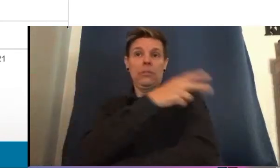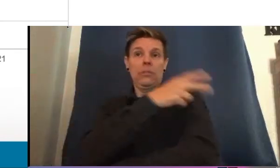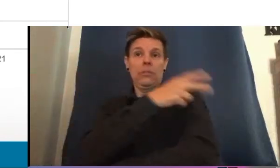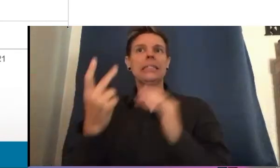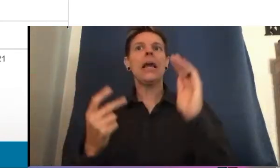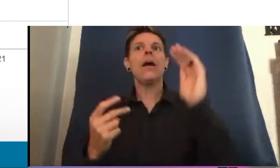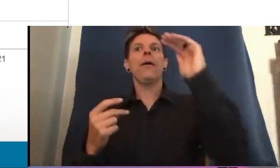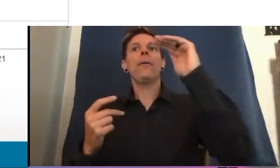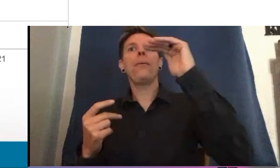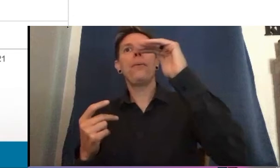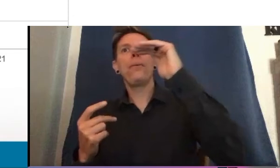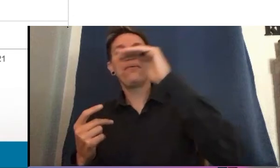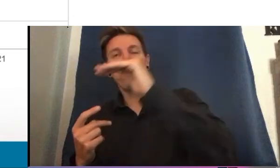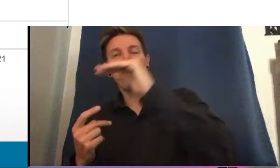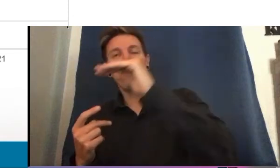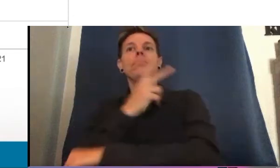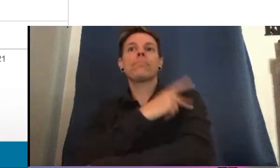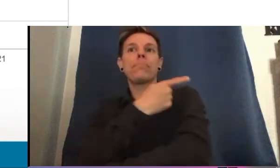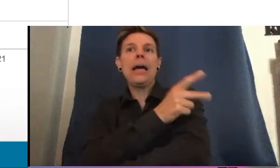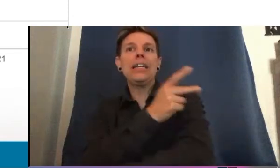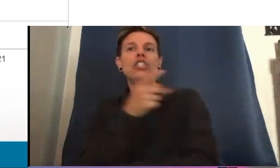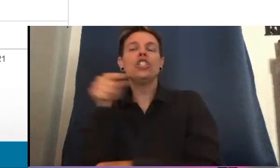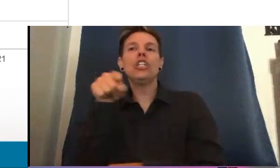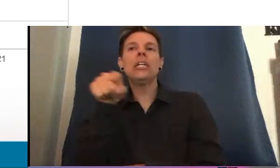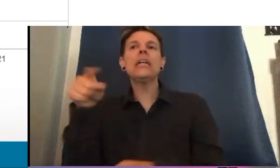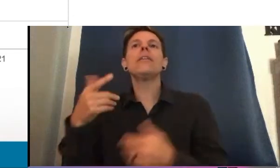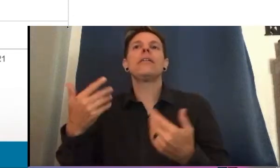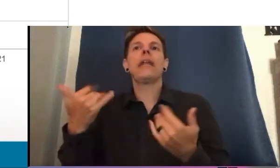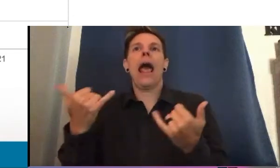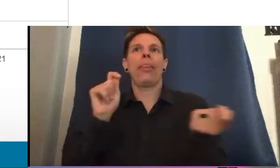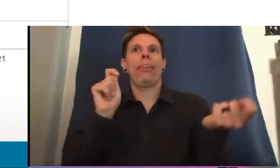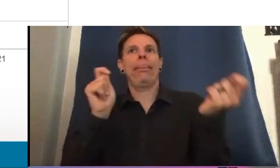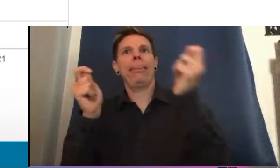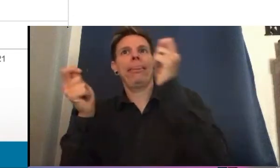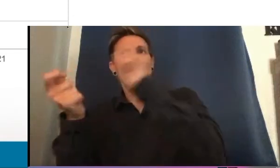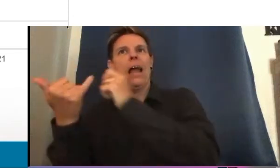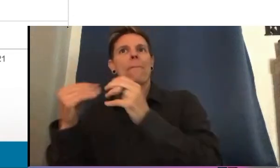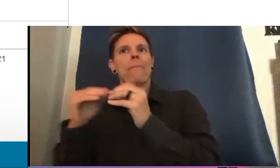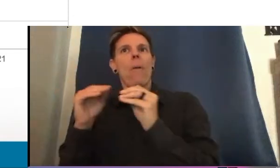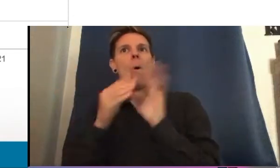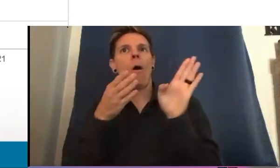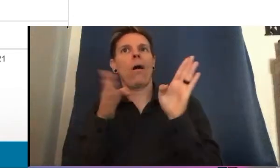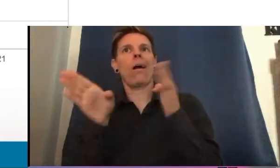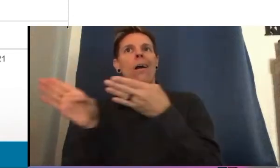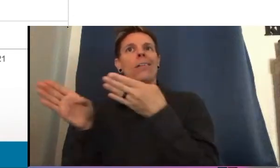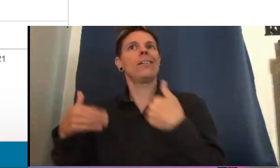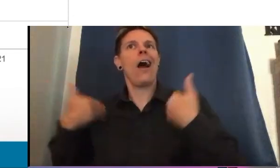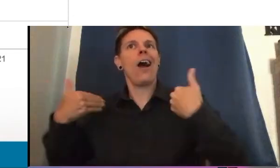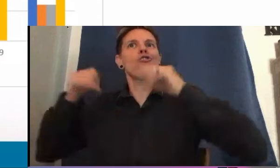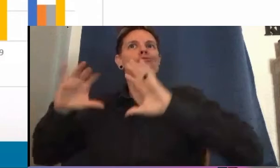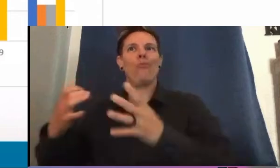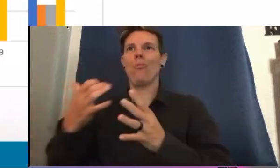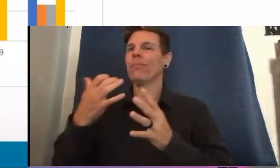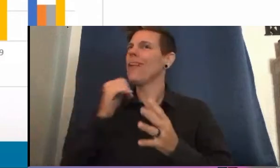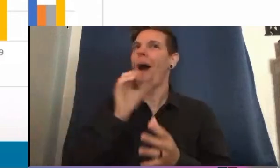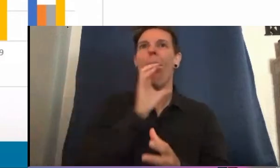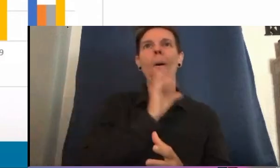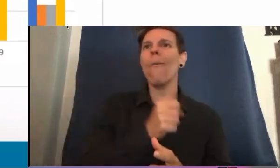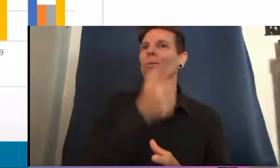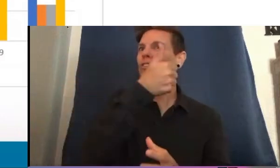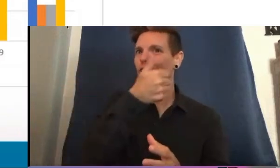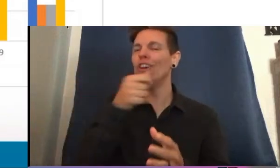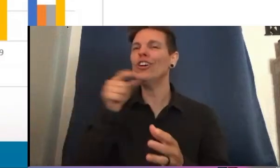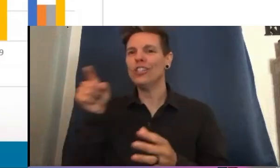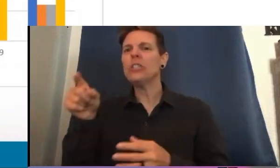hospitalized tend to be younger. It's quite clear a pattern. And the next slide is a mimic of the slide that we showed you